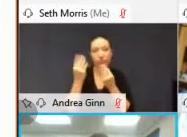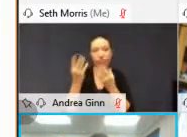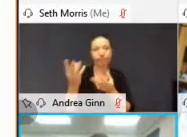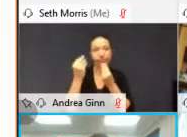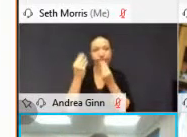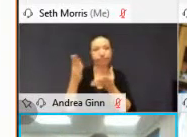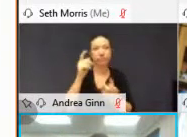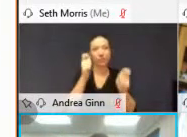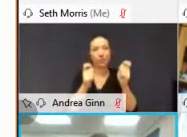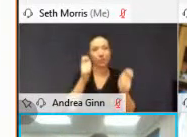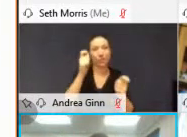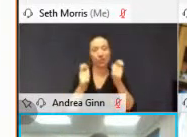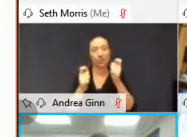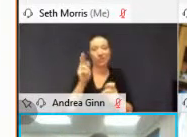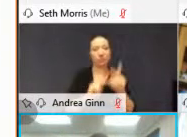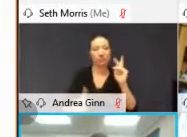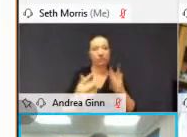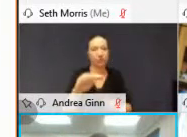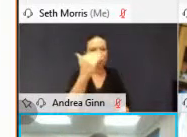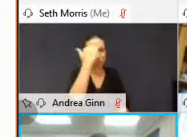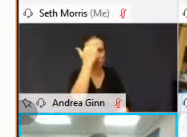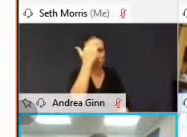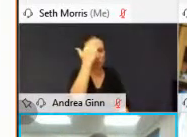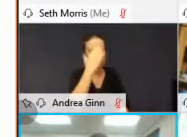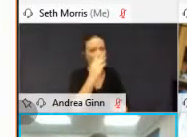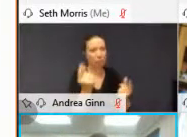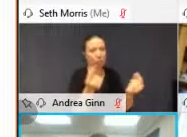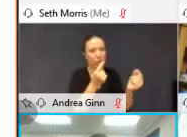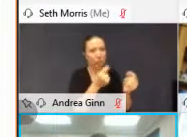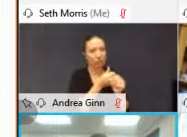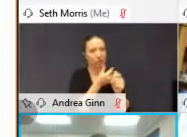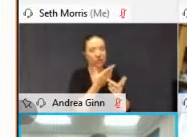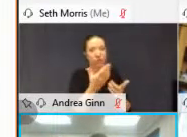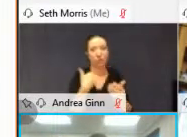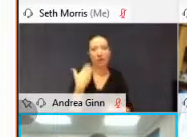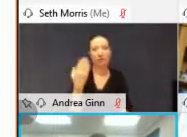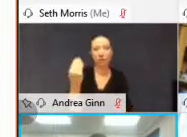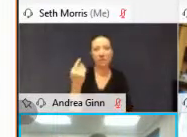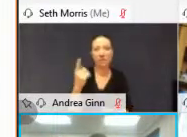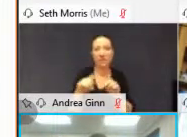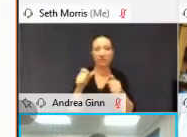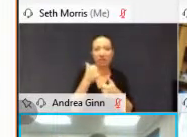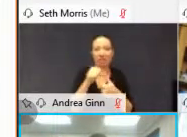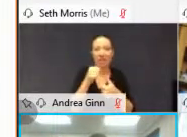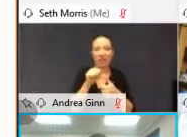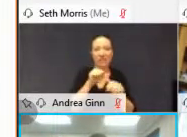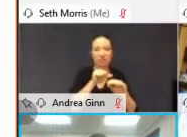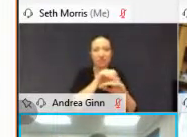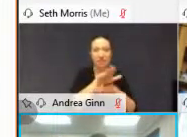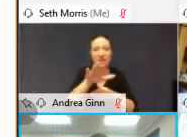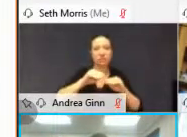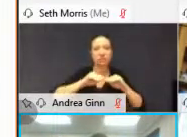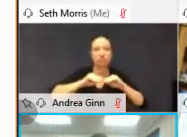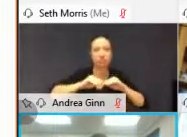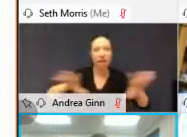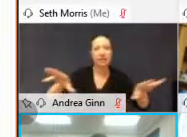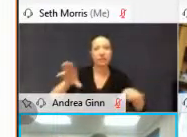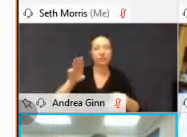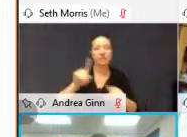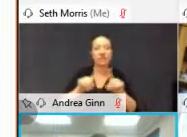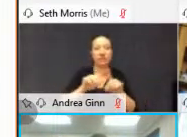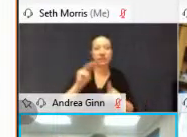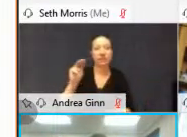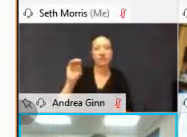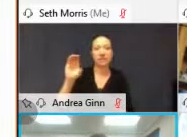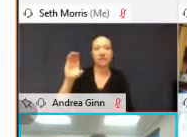So there have been 14 different letters of direction to the MCOs that encompass that guidance, and